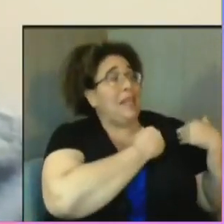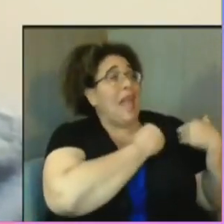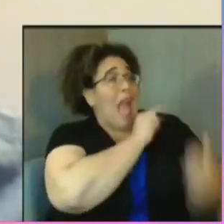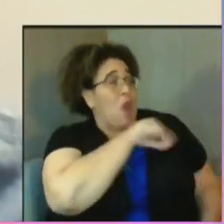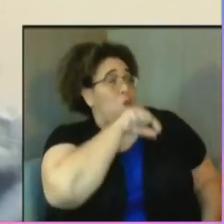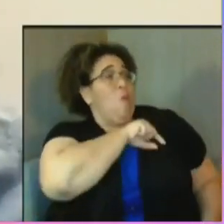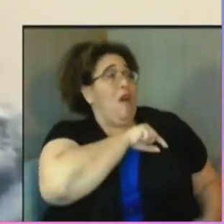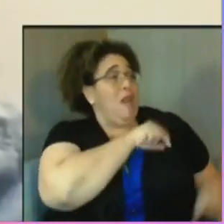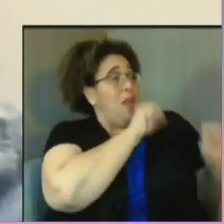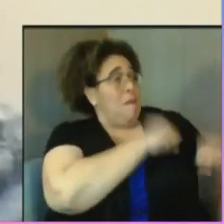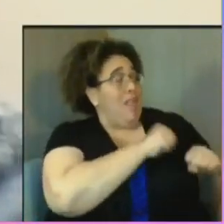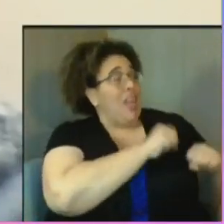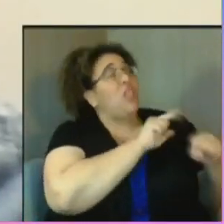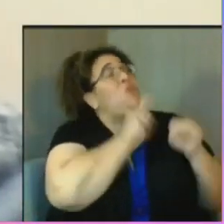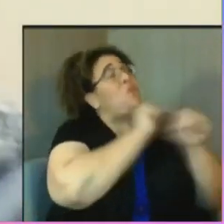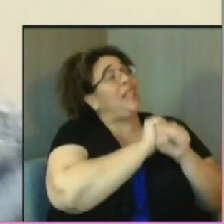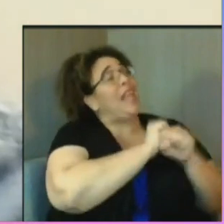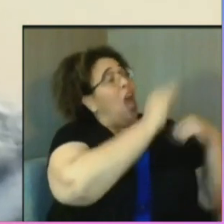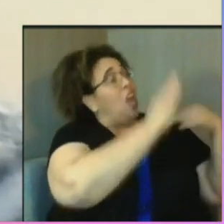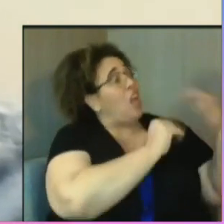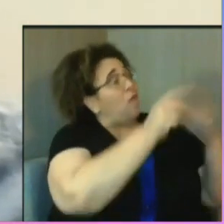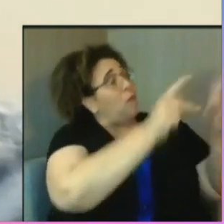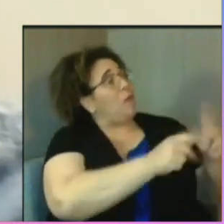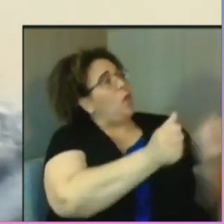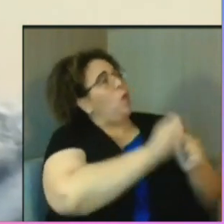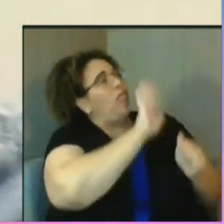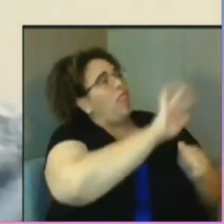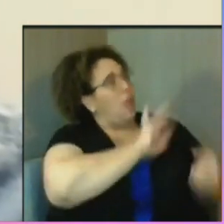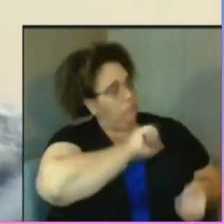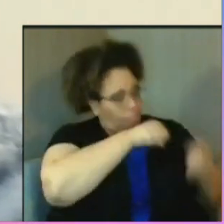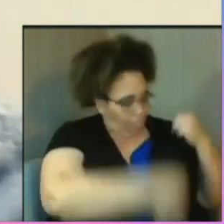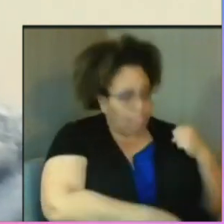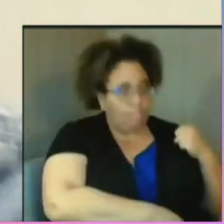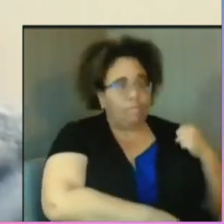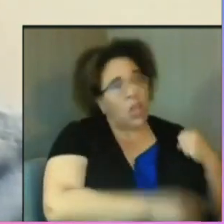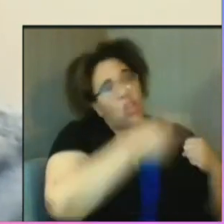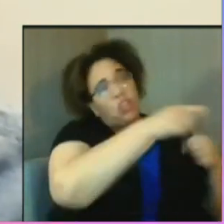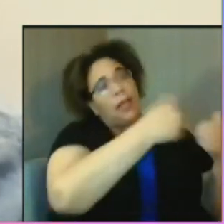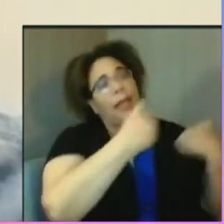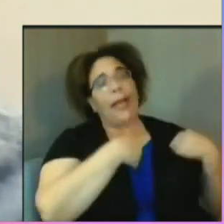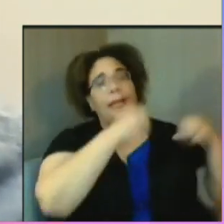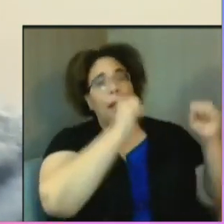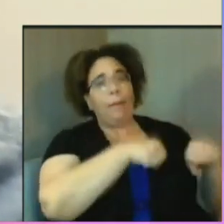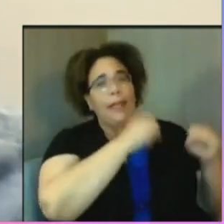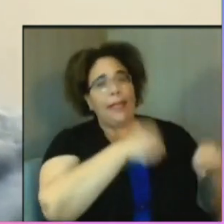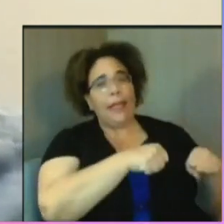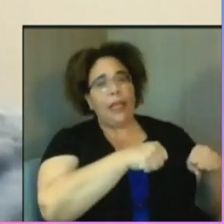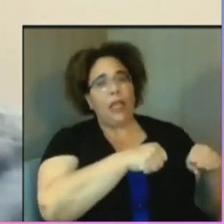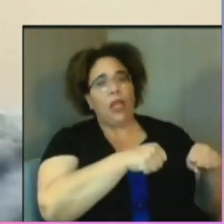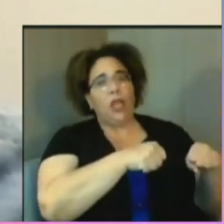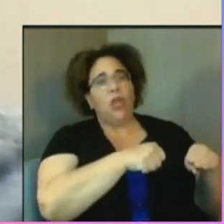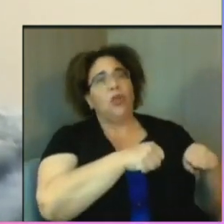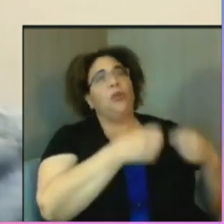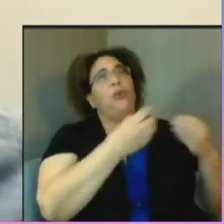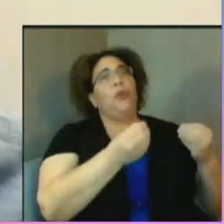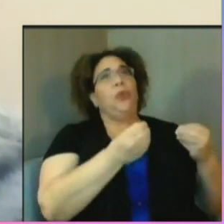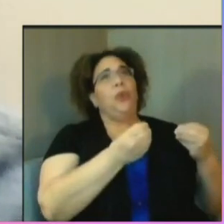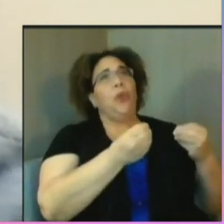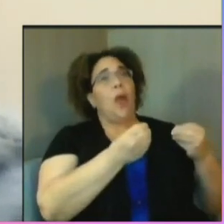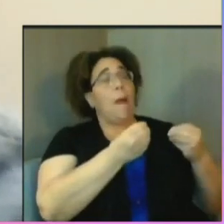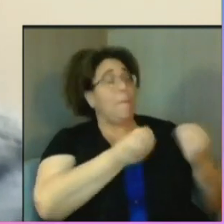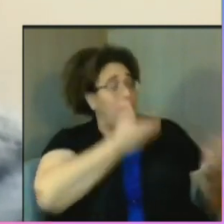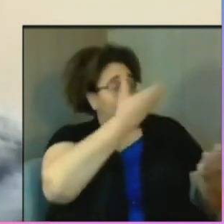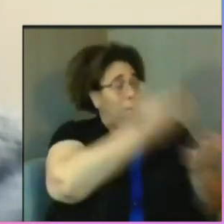deep grief. You know, she was able to sort of have the ability to be present and comforting